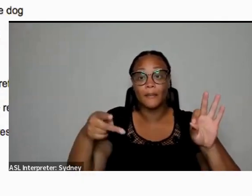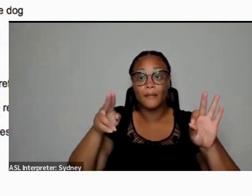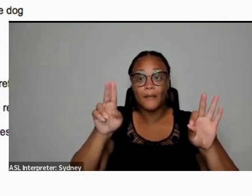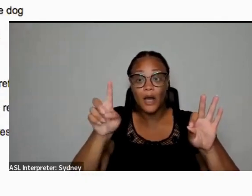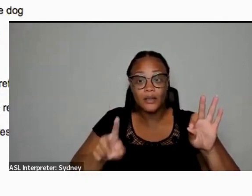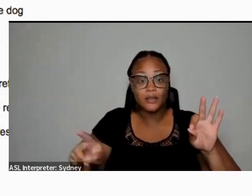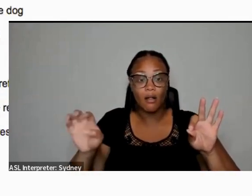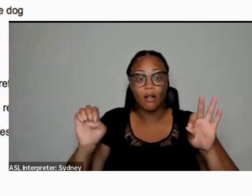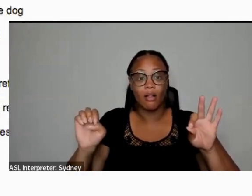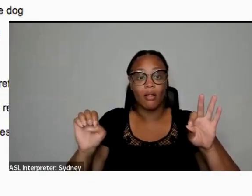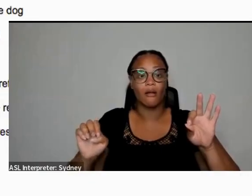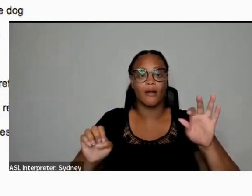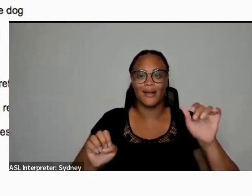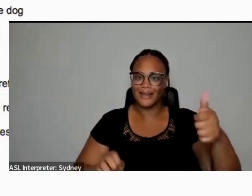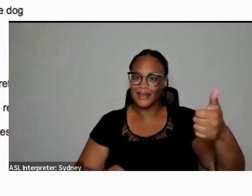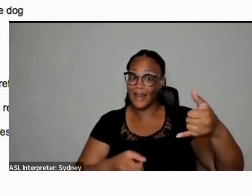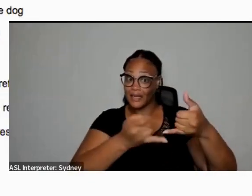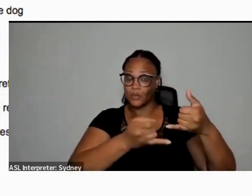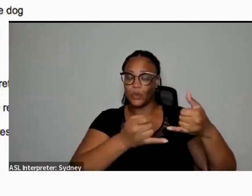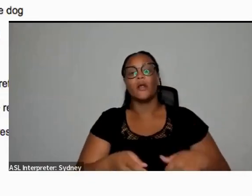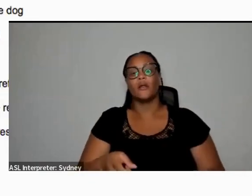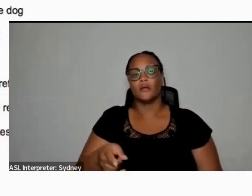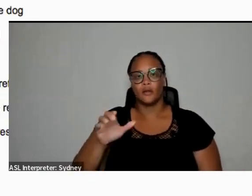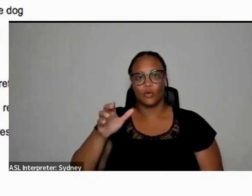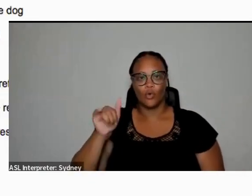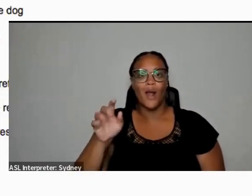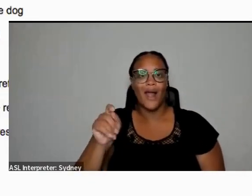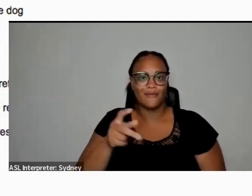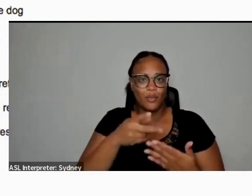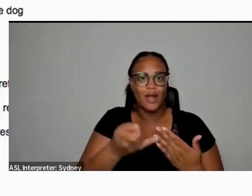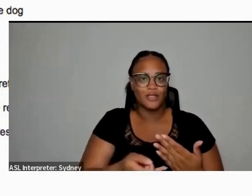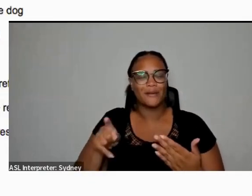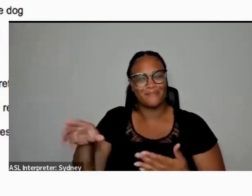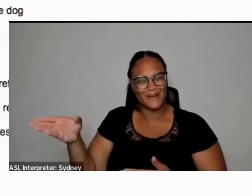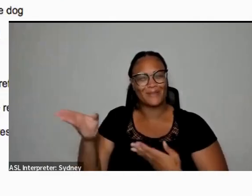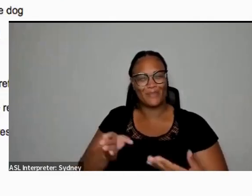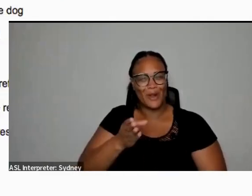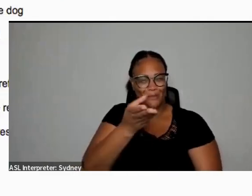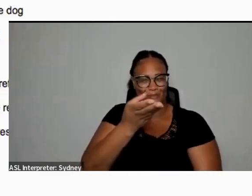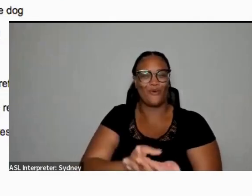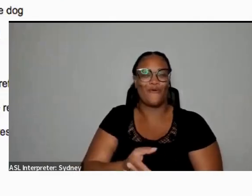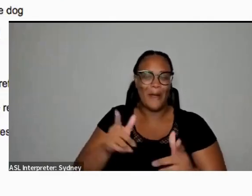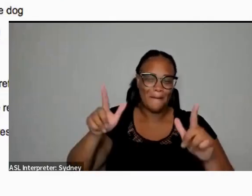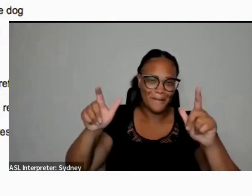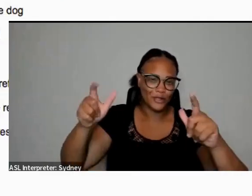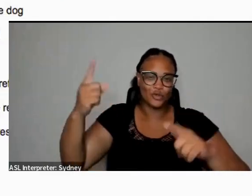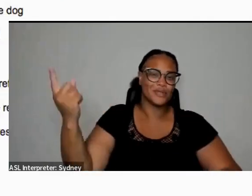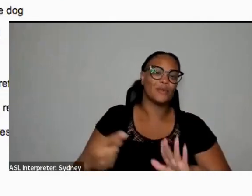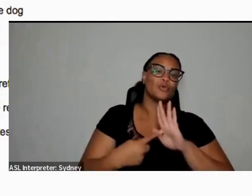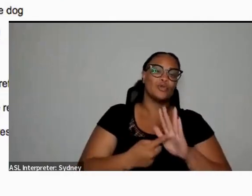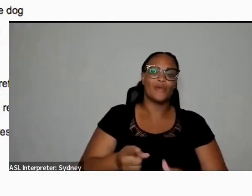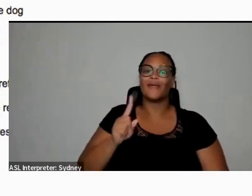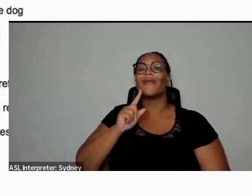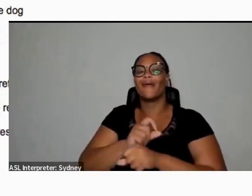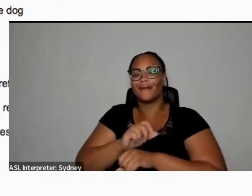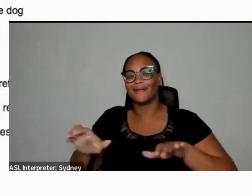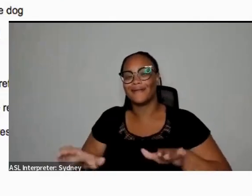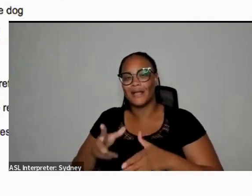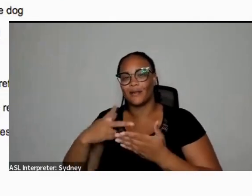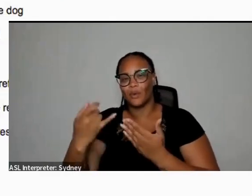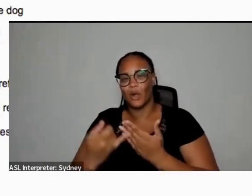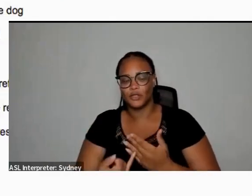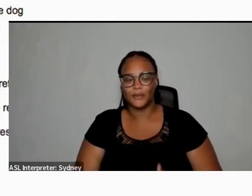couldn't just say, I did it. We had to have a little proof there. Another vacation, we